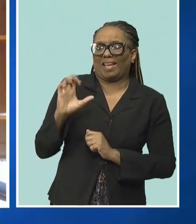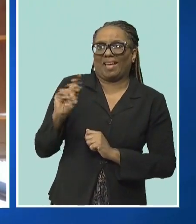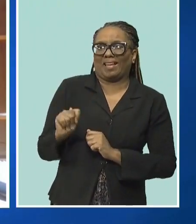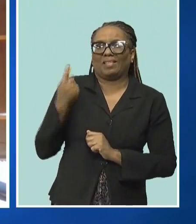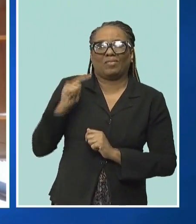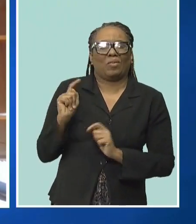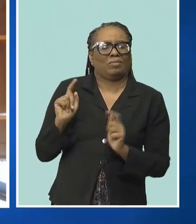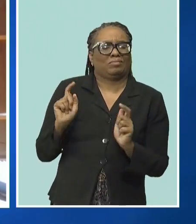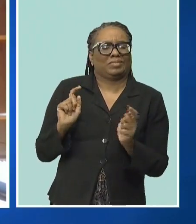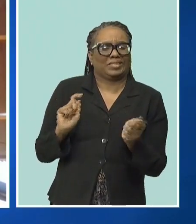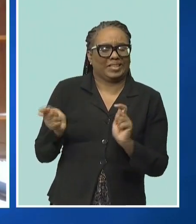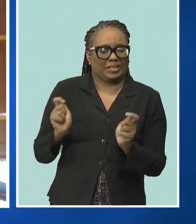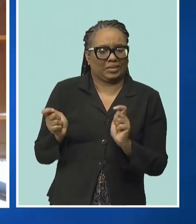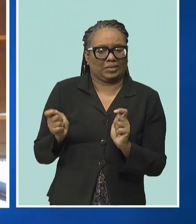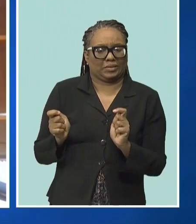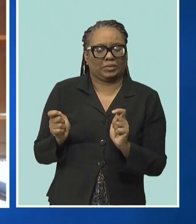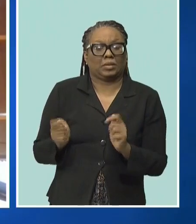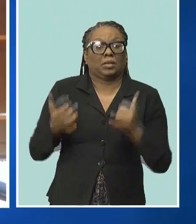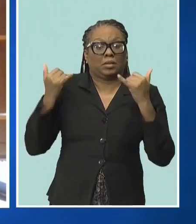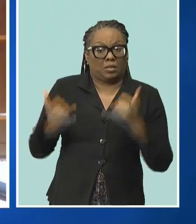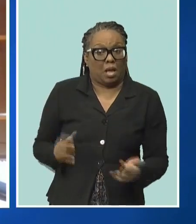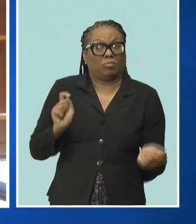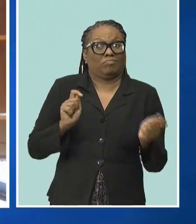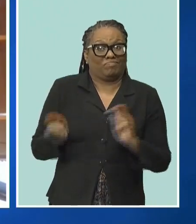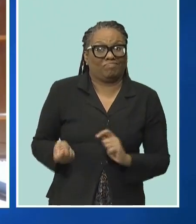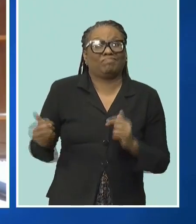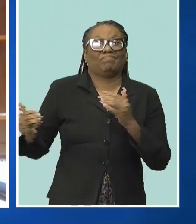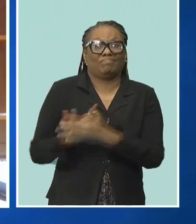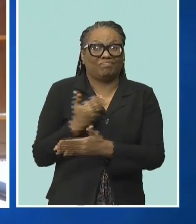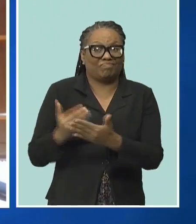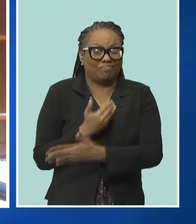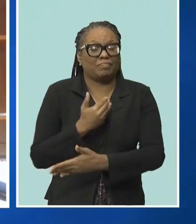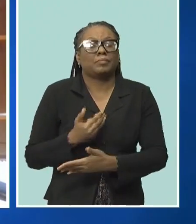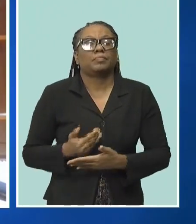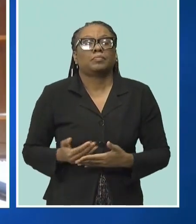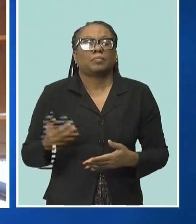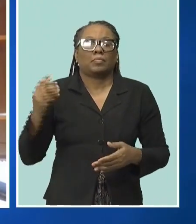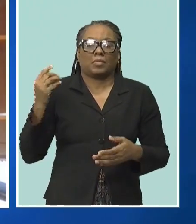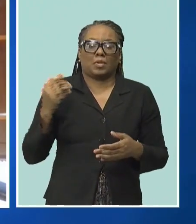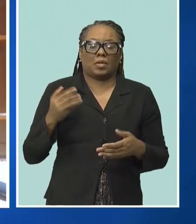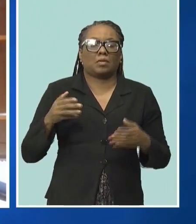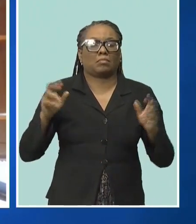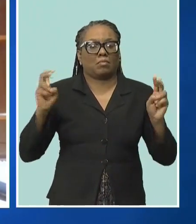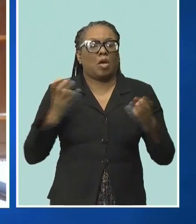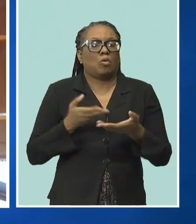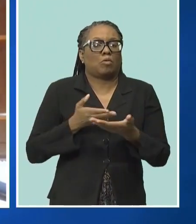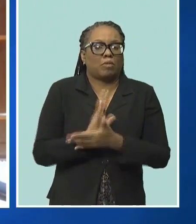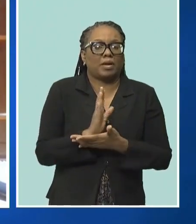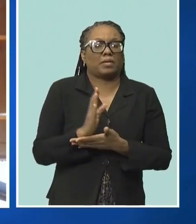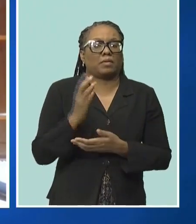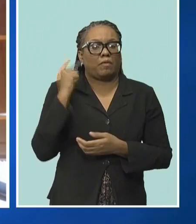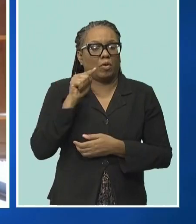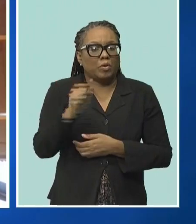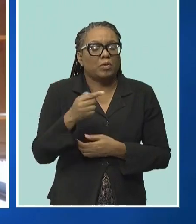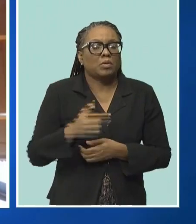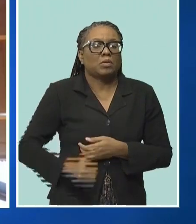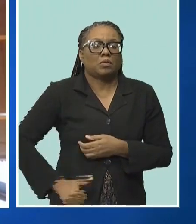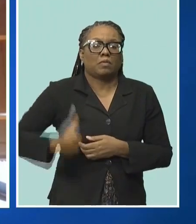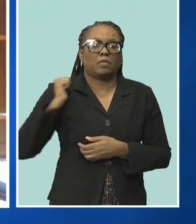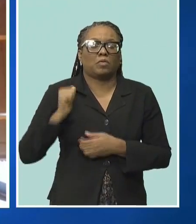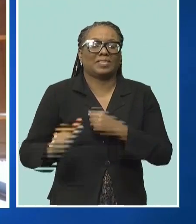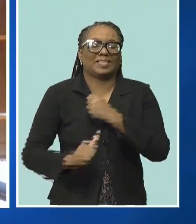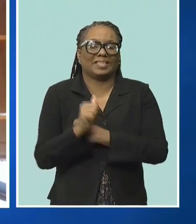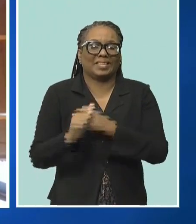made. And we have now made those regulations, the right to refuse dangerous tasks, the